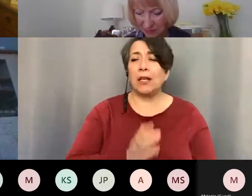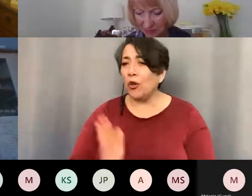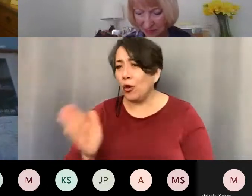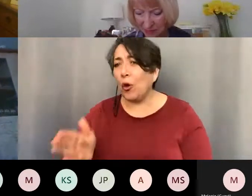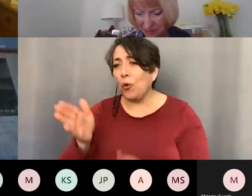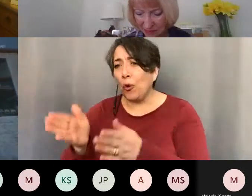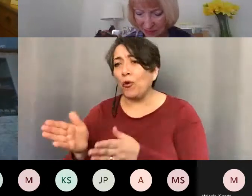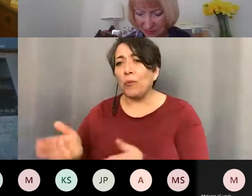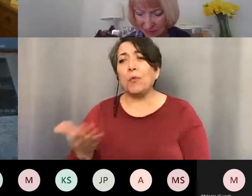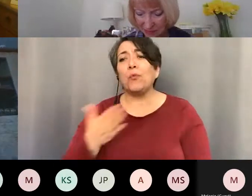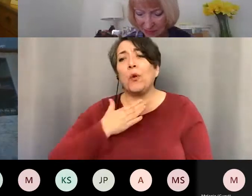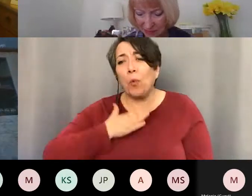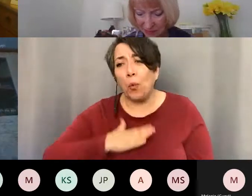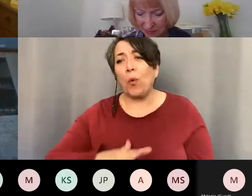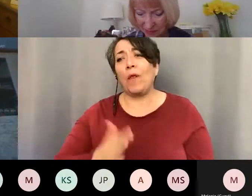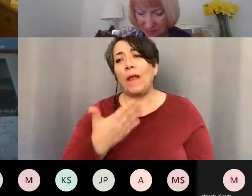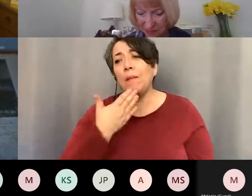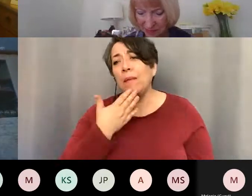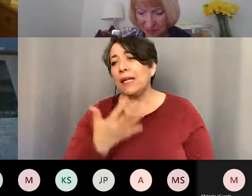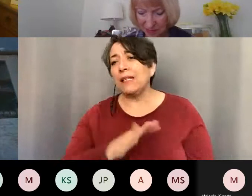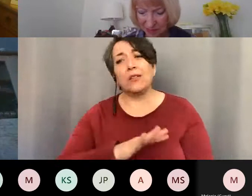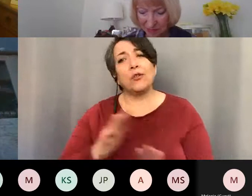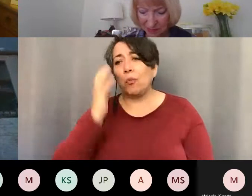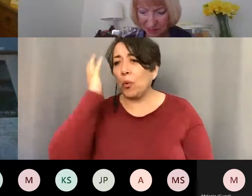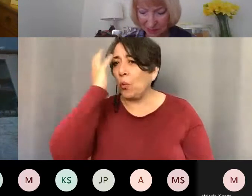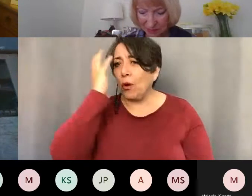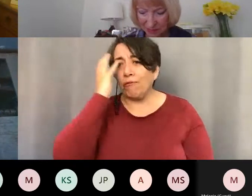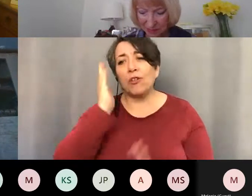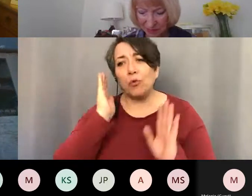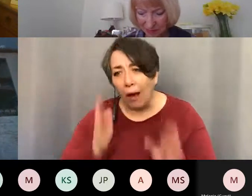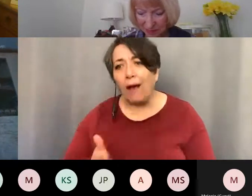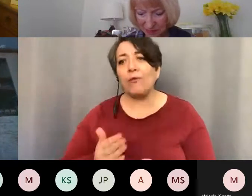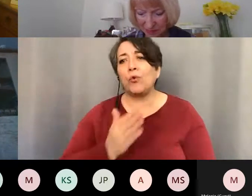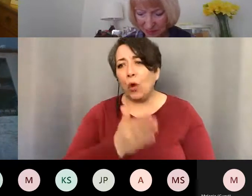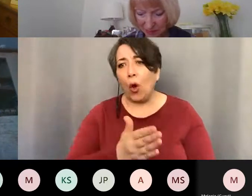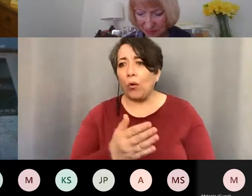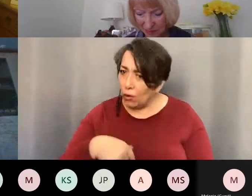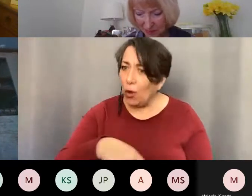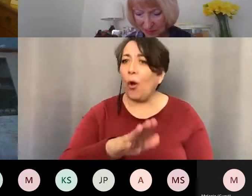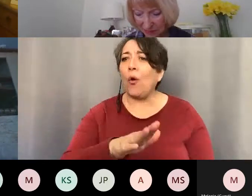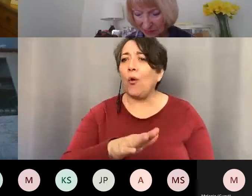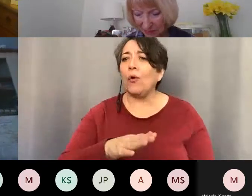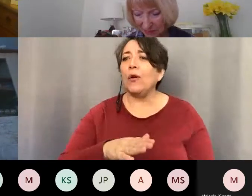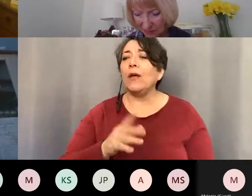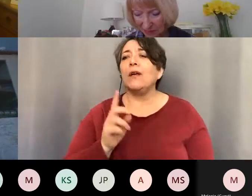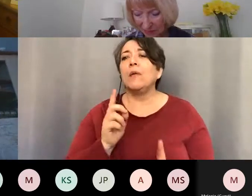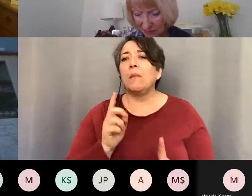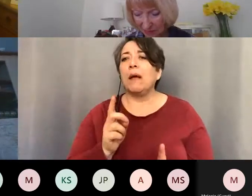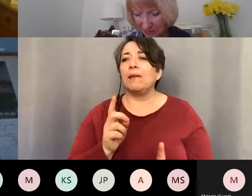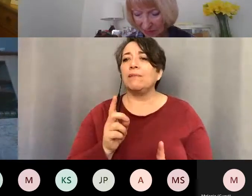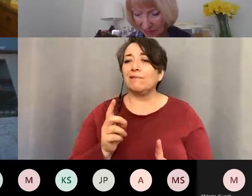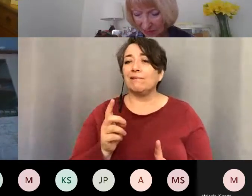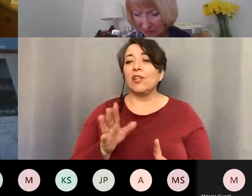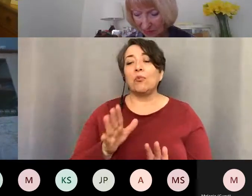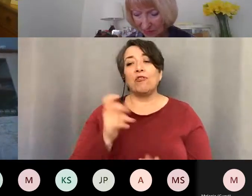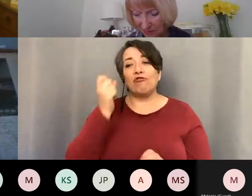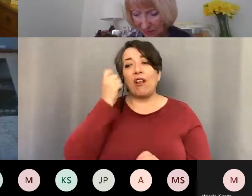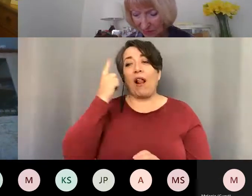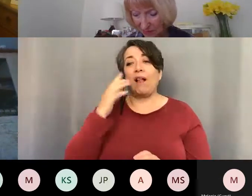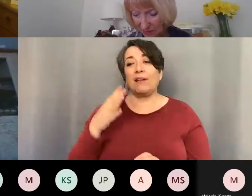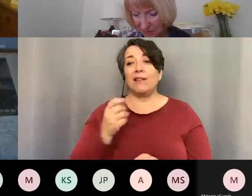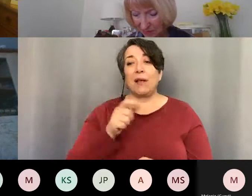don't be worried about doing that. But we recognise there will have been a cohort of patients who won't have gone and may still